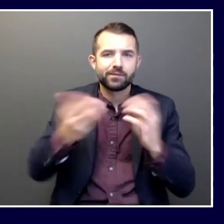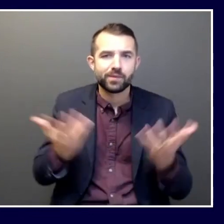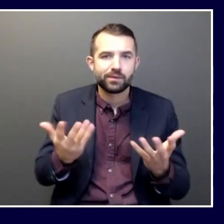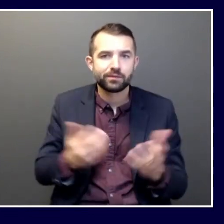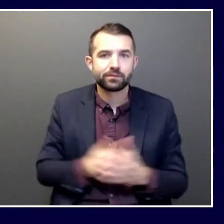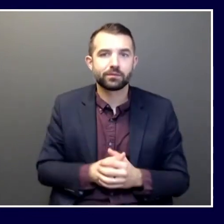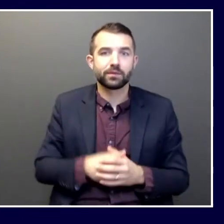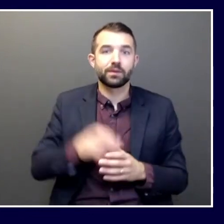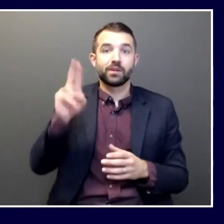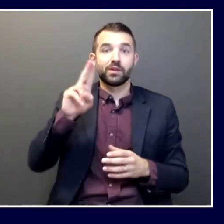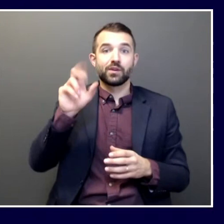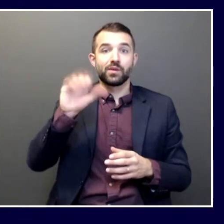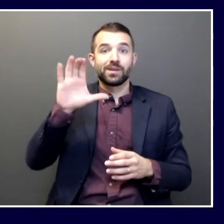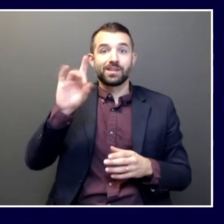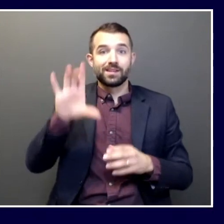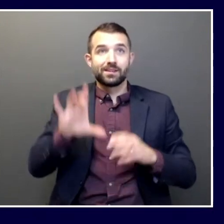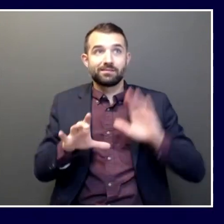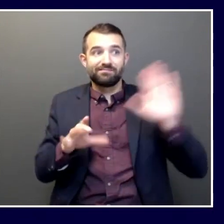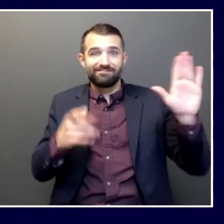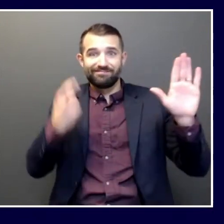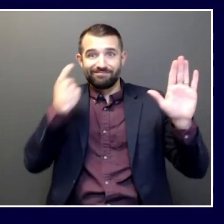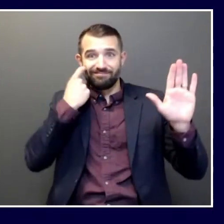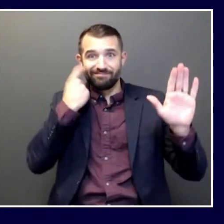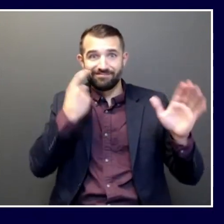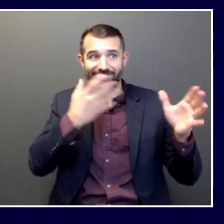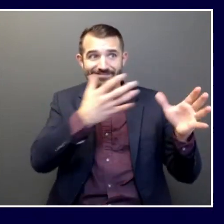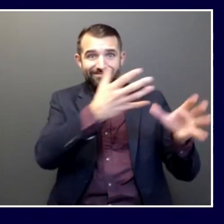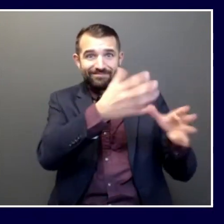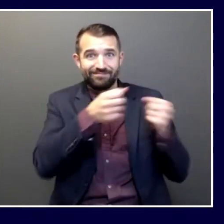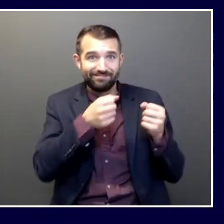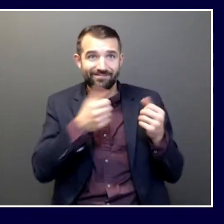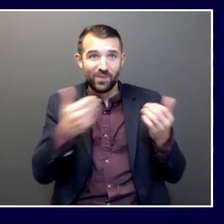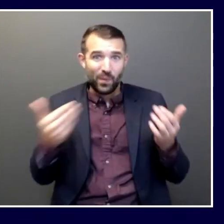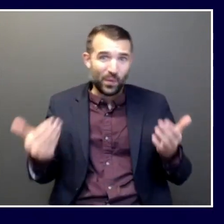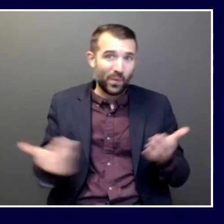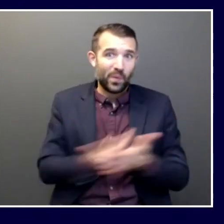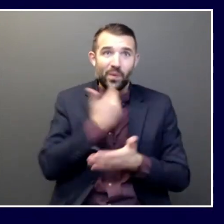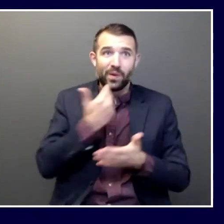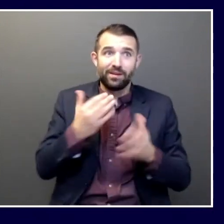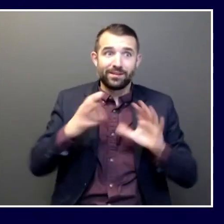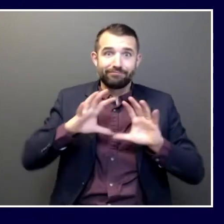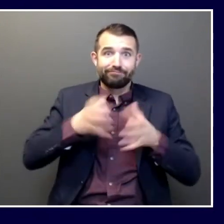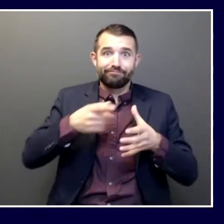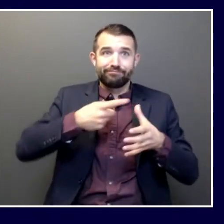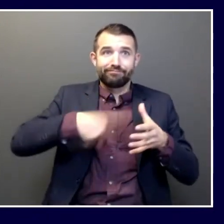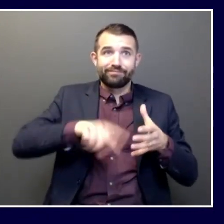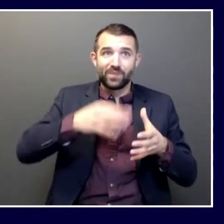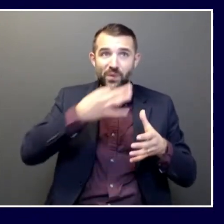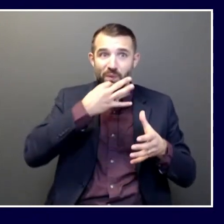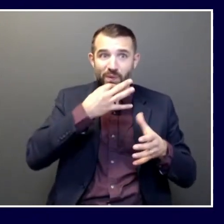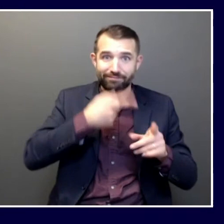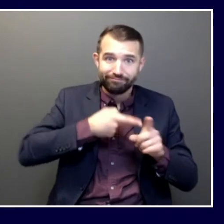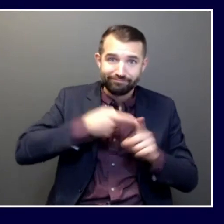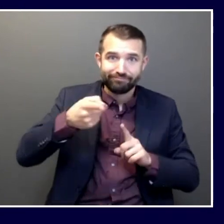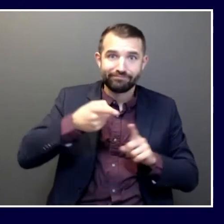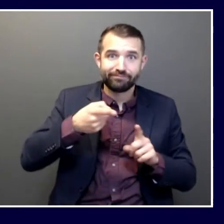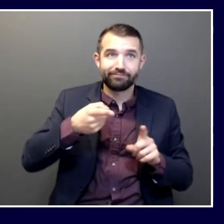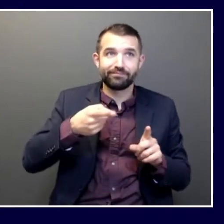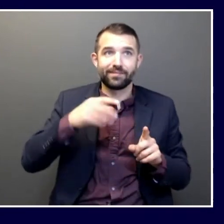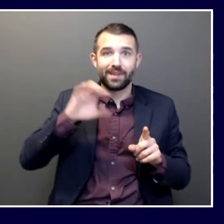expert epidemiologists who specialize in this exact type of thing. I actually had the privilege of having a call with one of